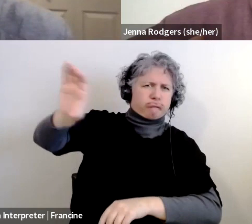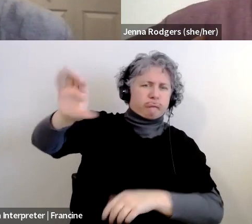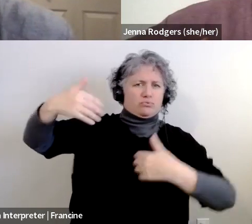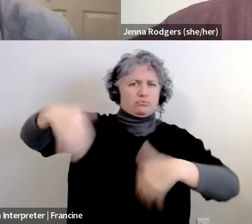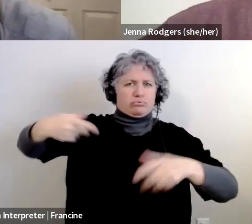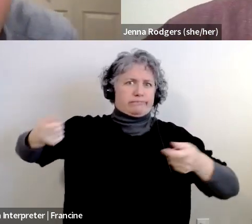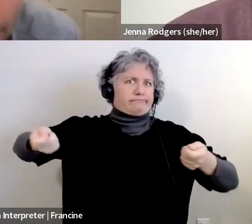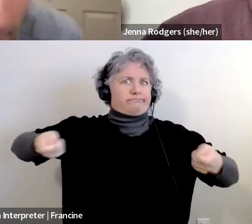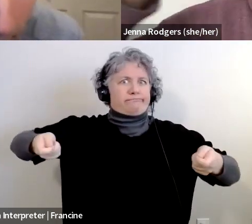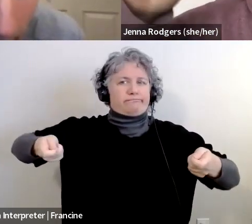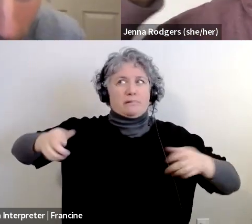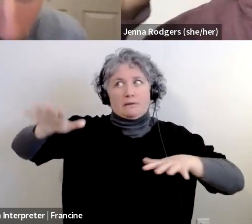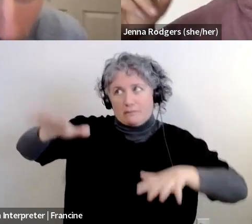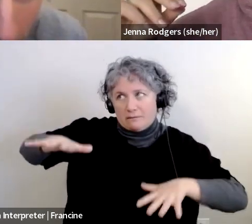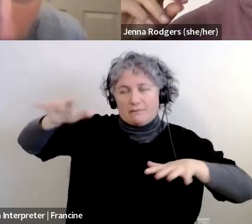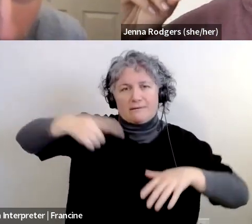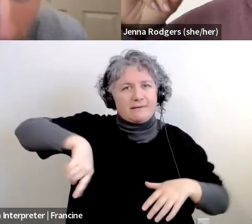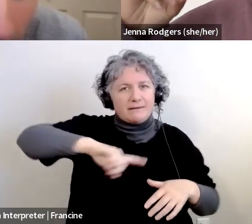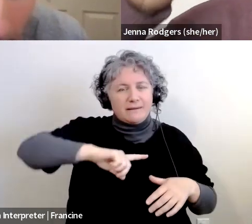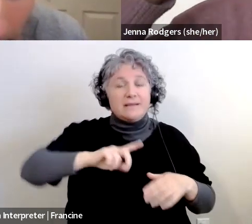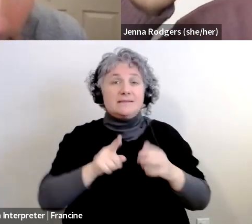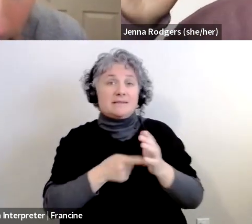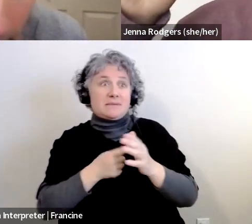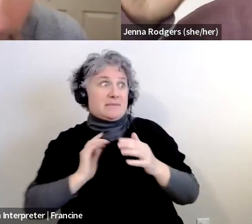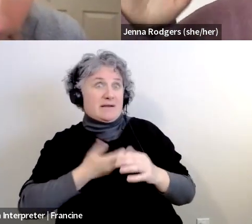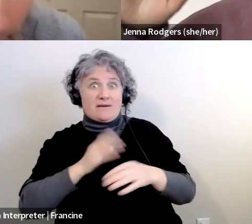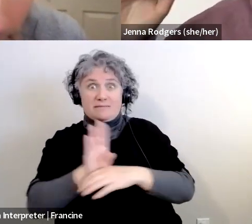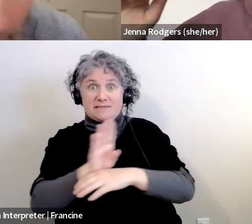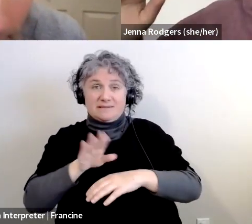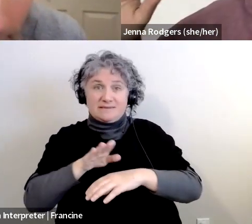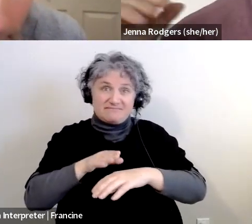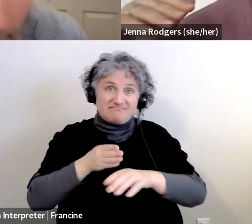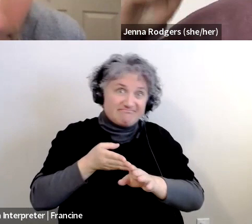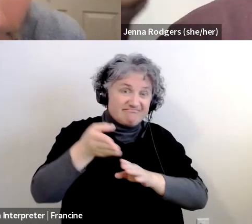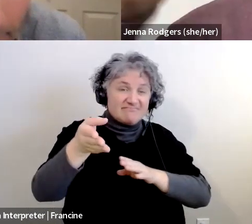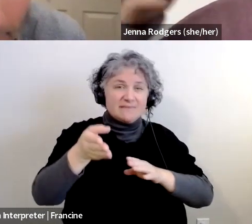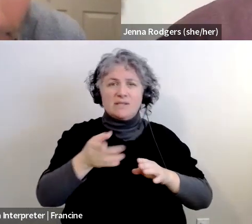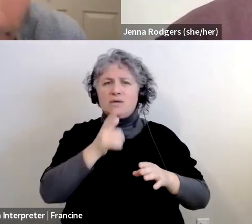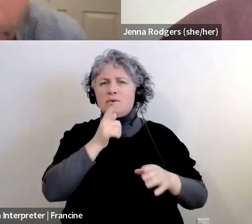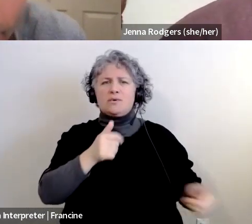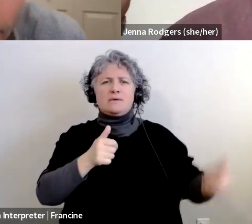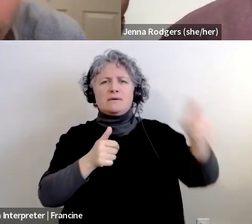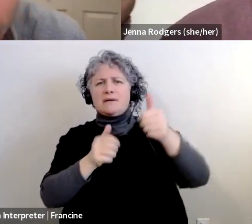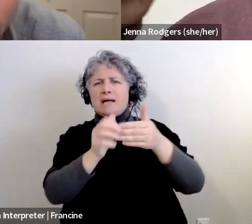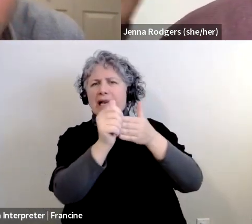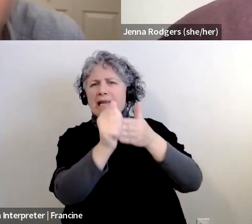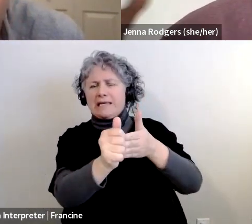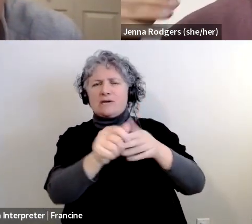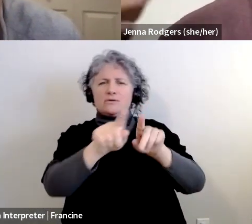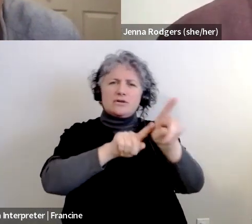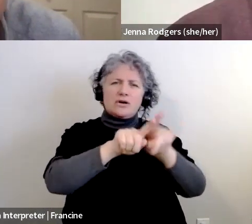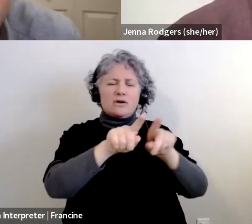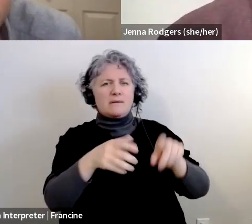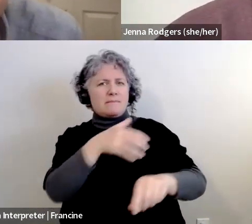our industry, like, there's the perception that, like, the star or the lead of the show also has more power